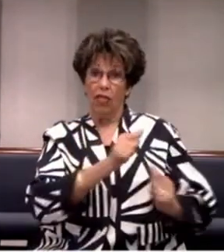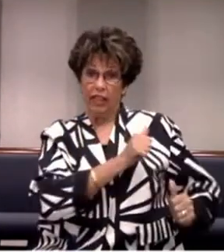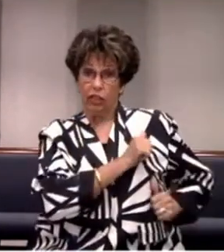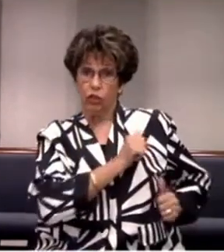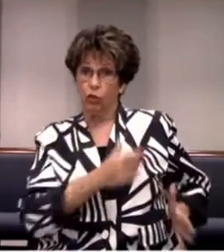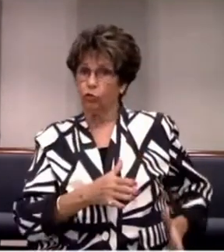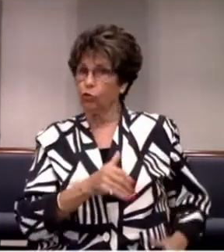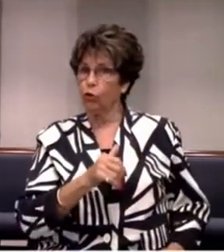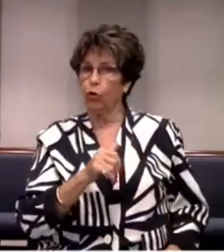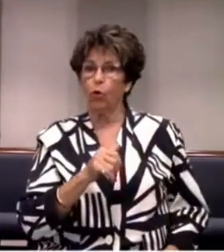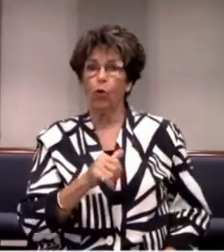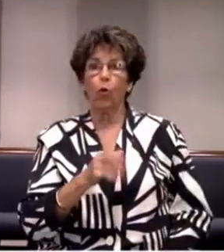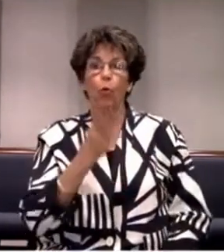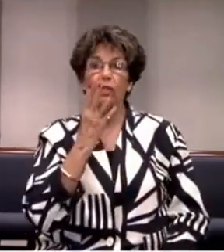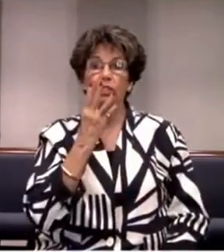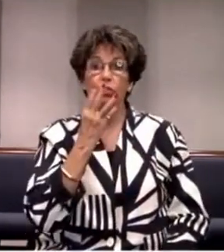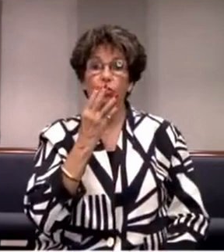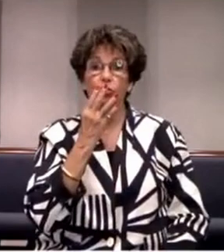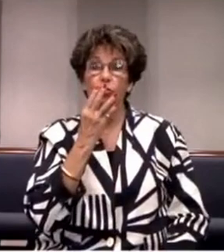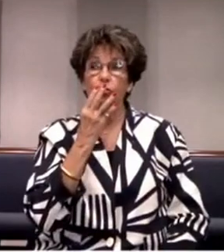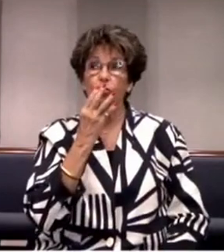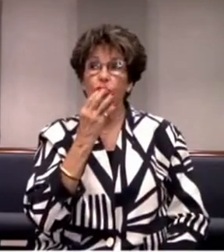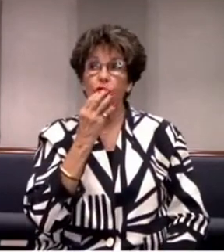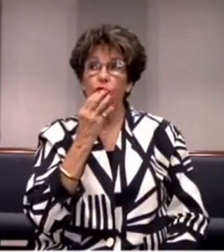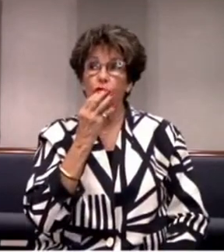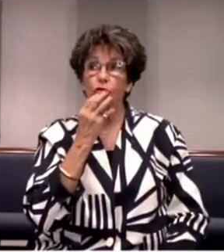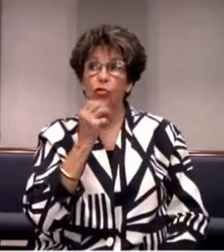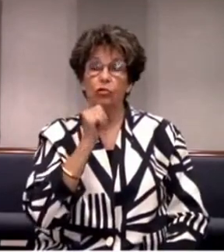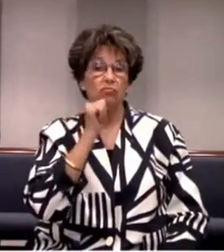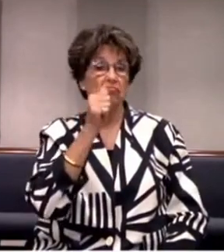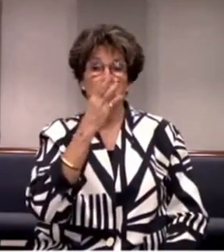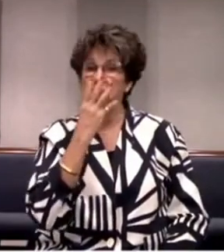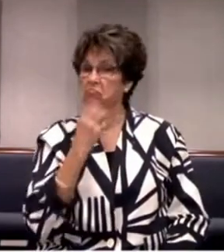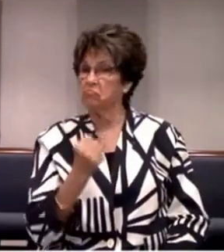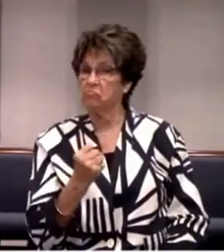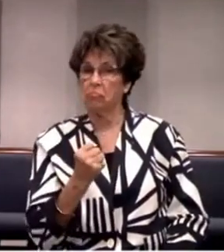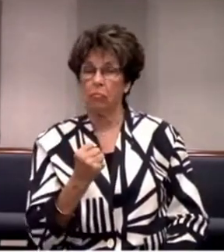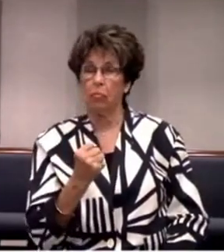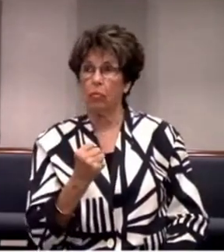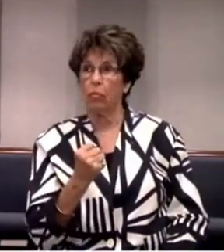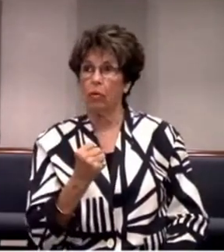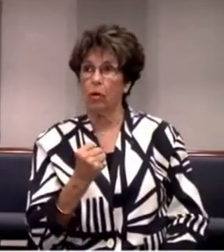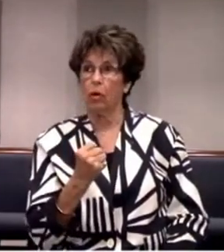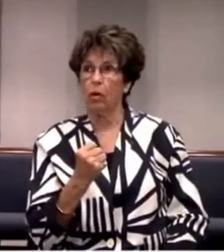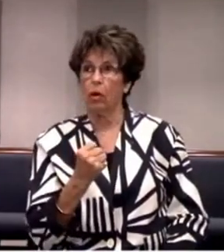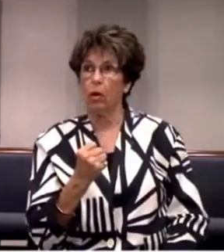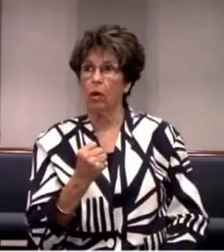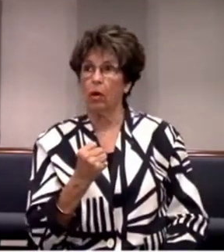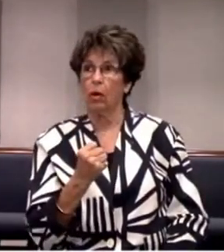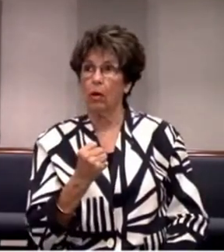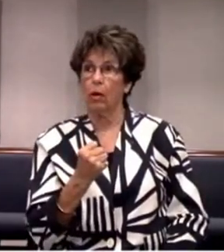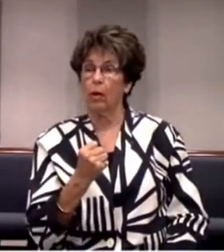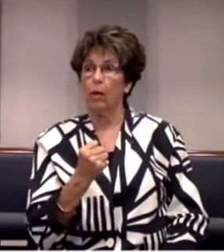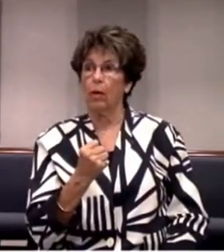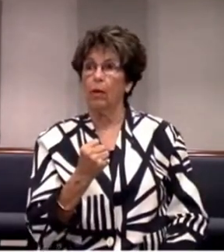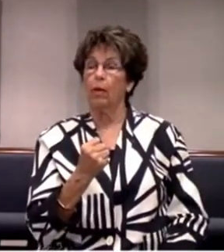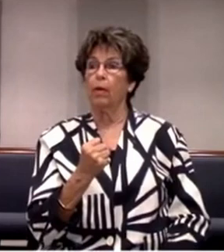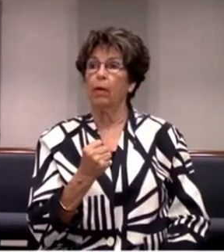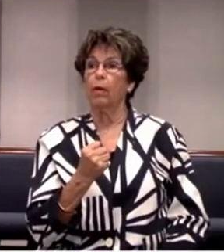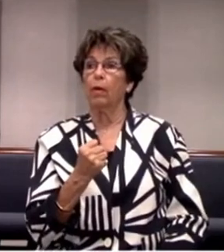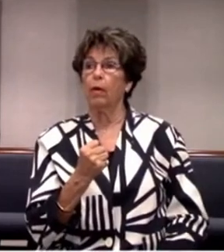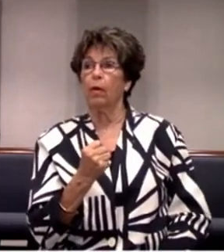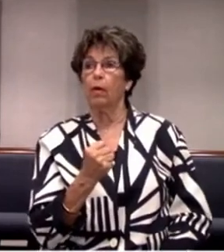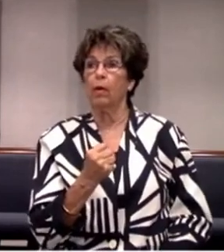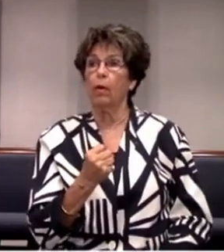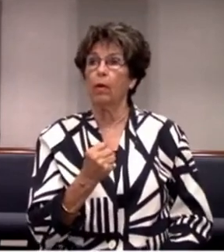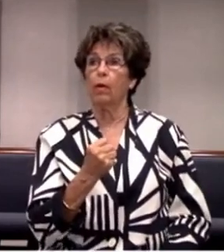to preach to the Gentile, they're watching this Gentile, and they're referred to as the circumcision because of the sign of the